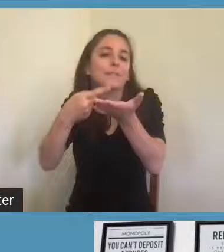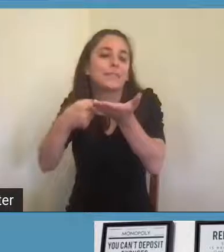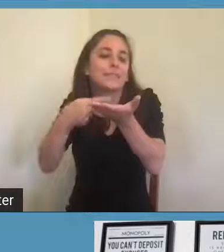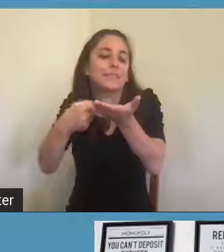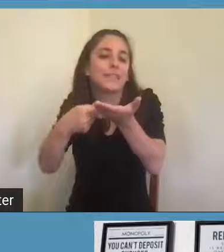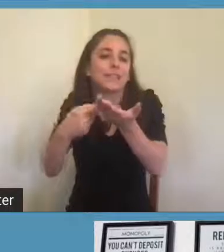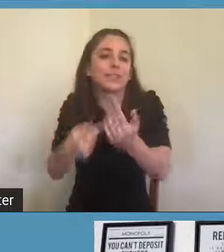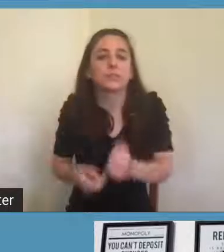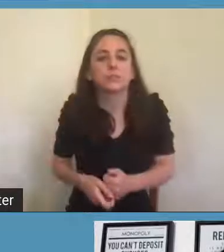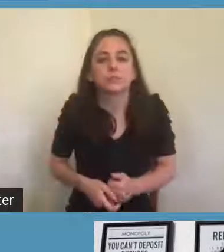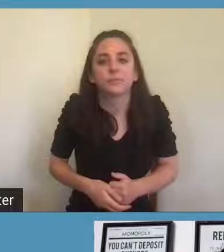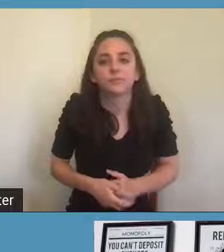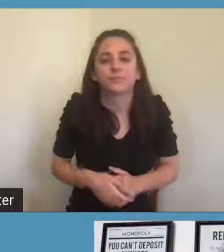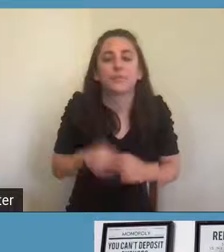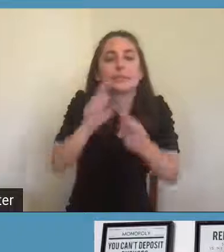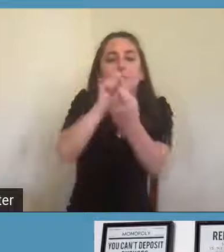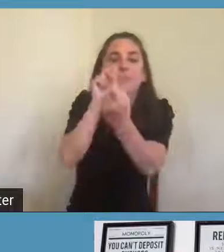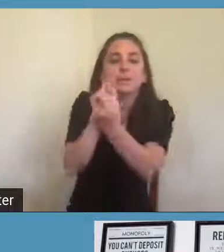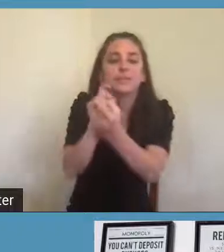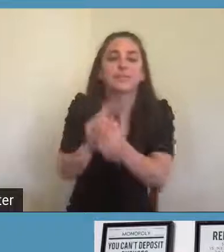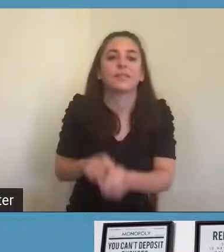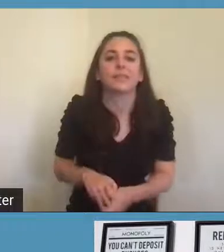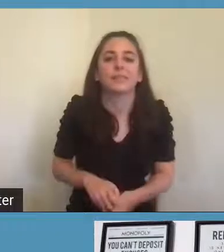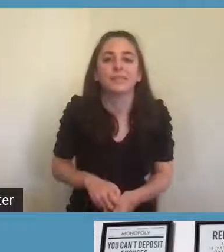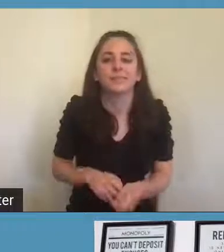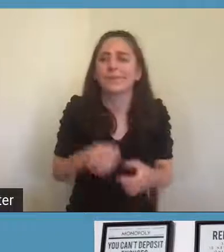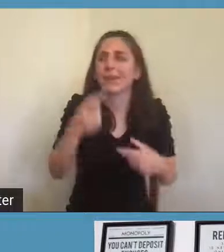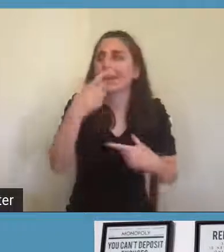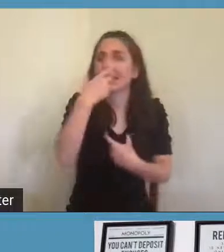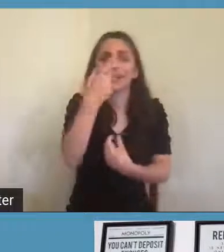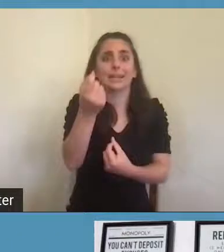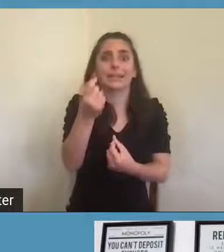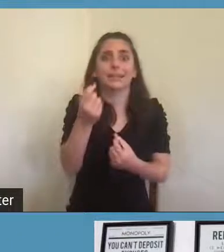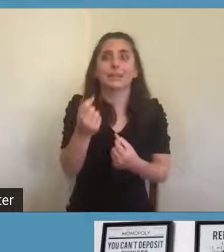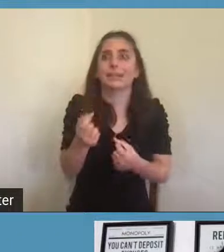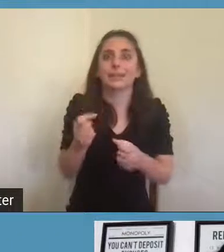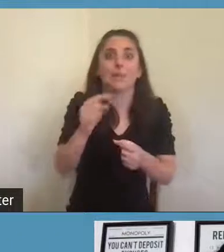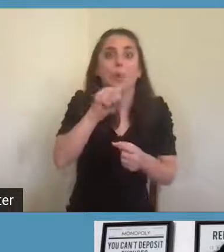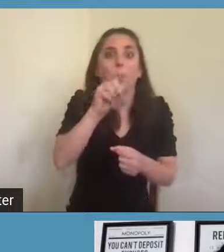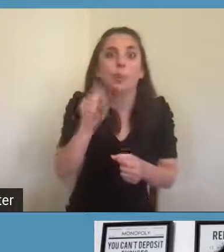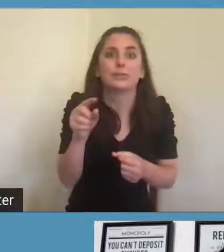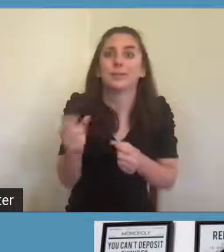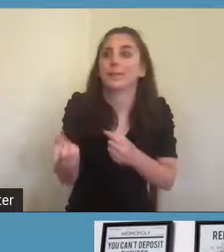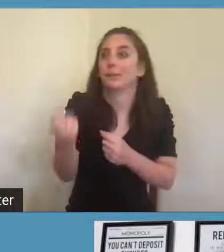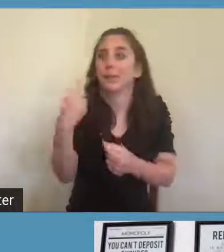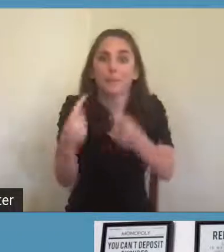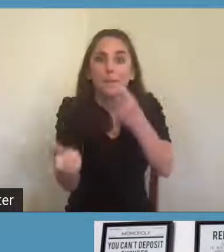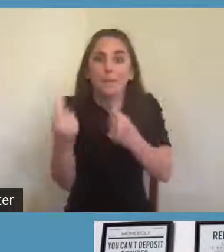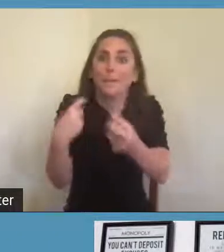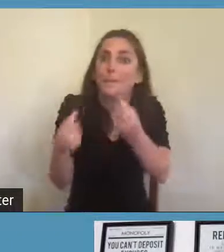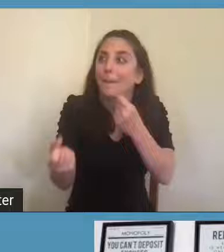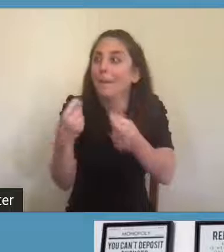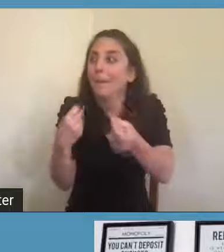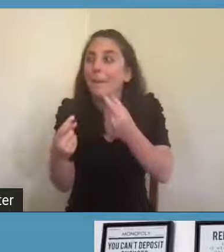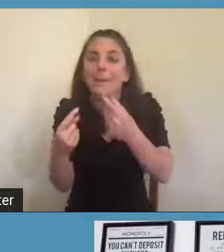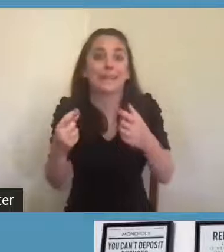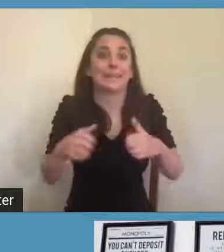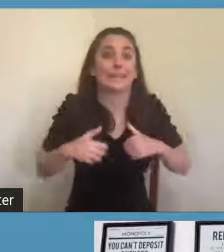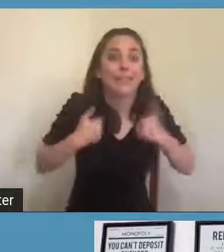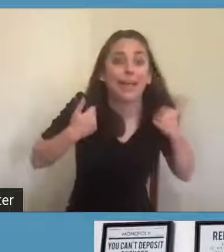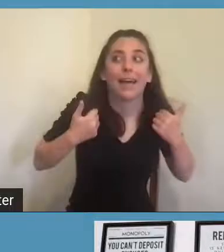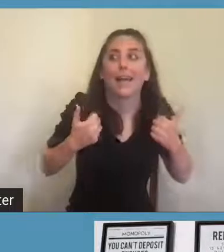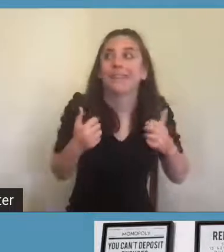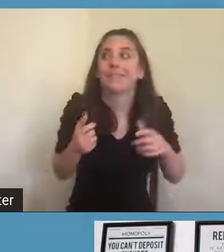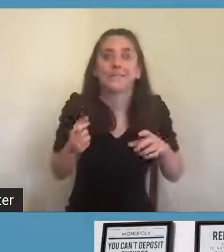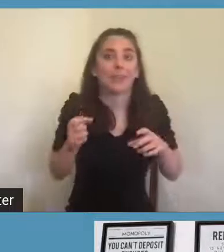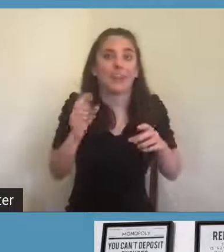questioner. It's interesting how this is all happening in real time. I always say I can't walk and chew gum, so I'm trying to read while they're